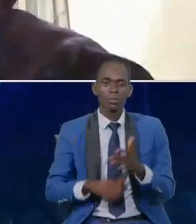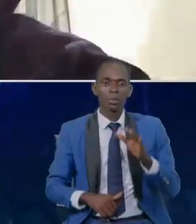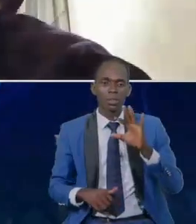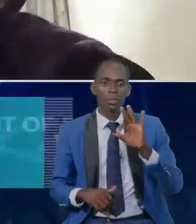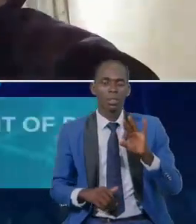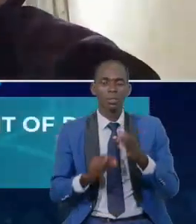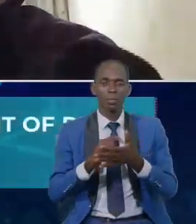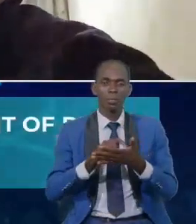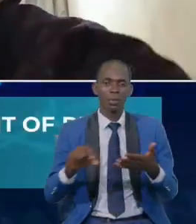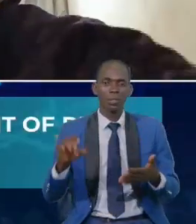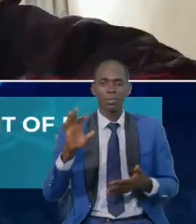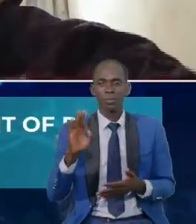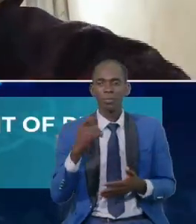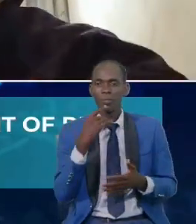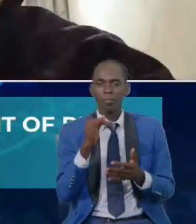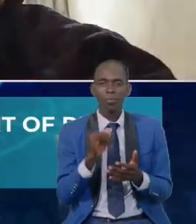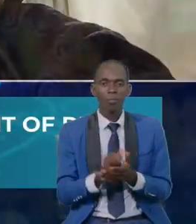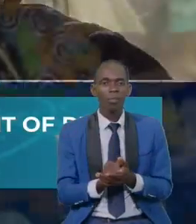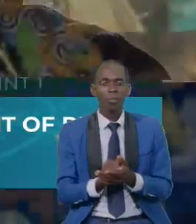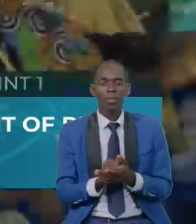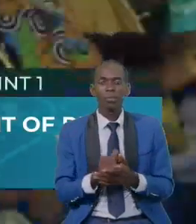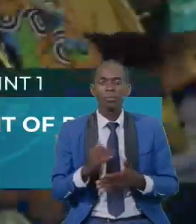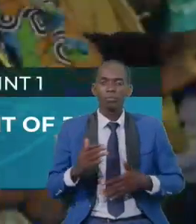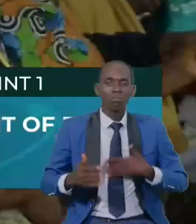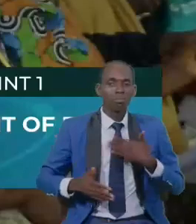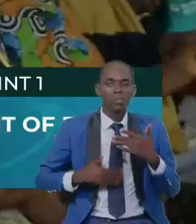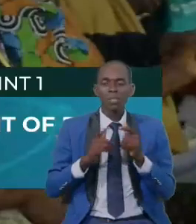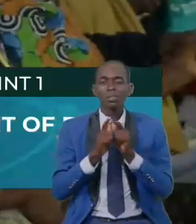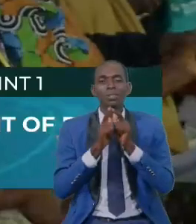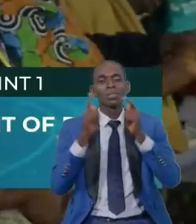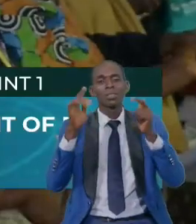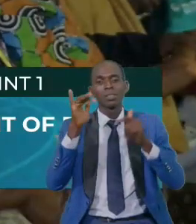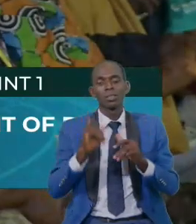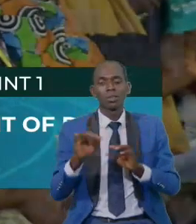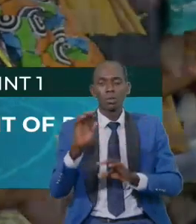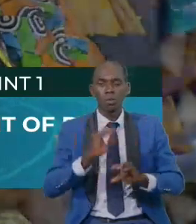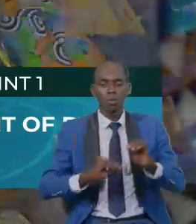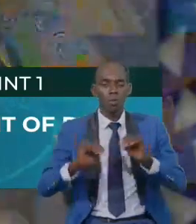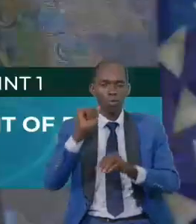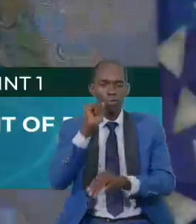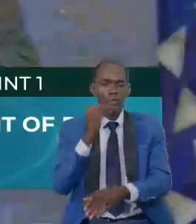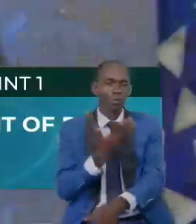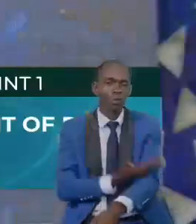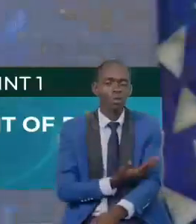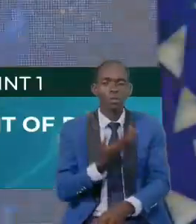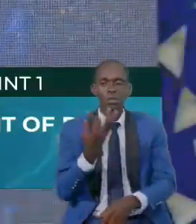He says, rejoice greatly, O daughter of Zion.